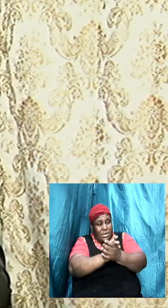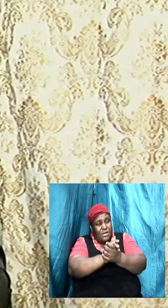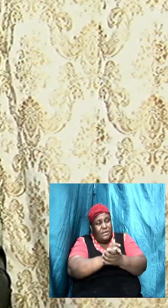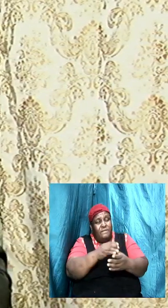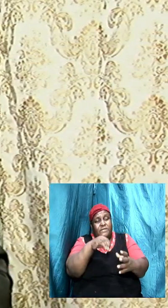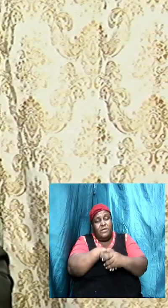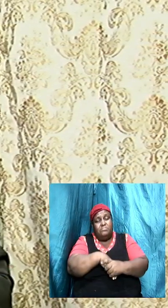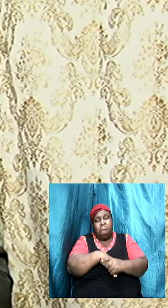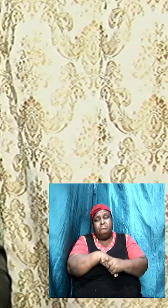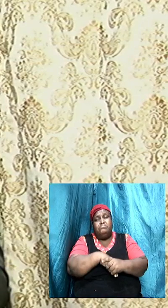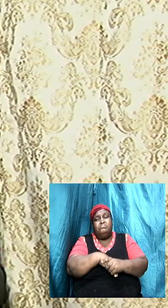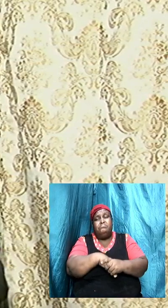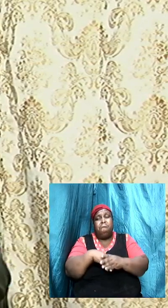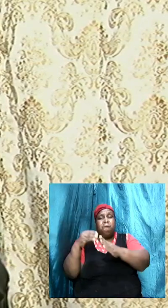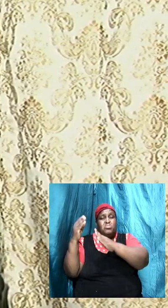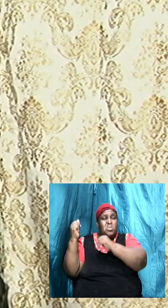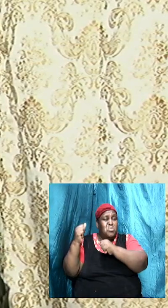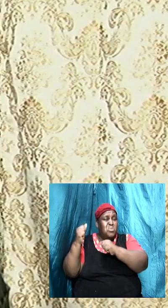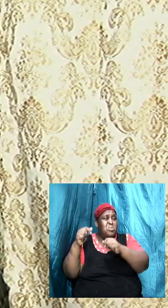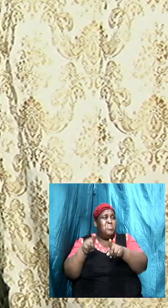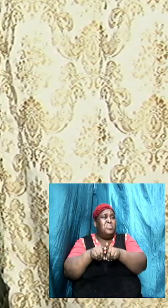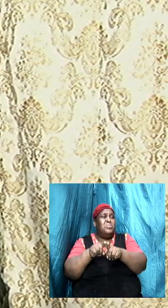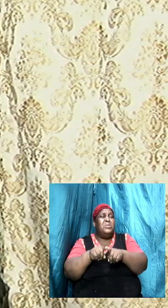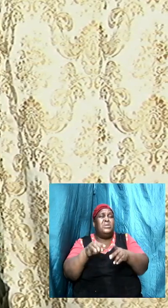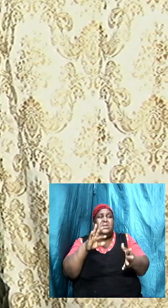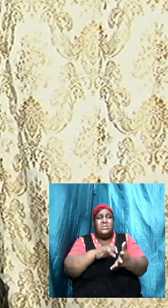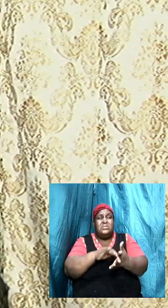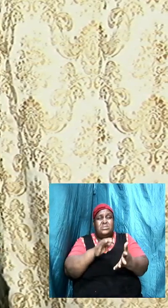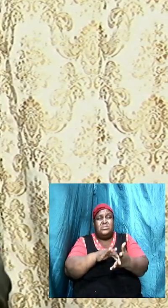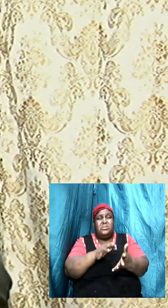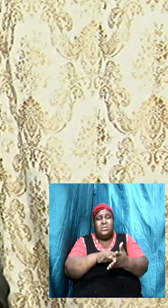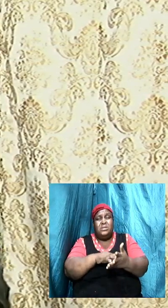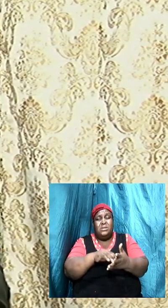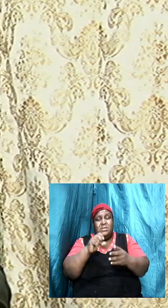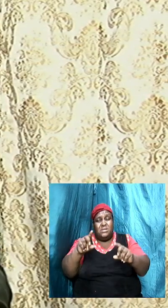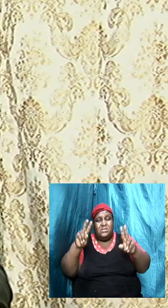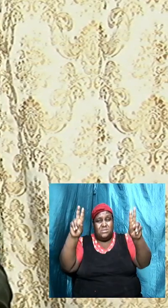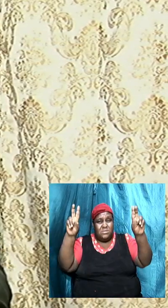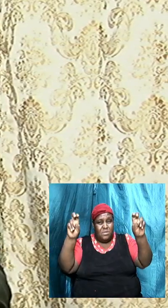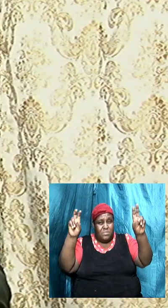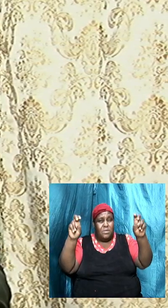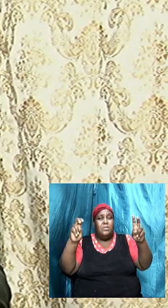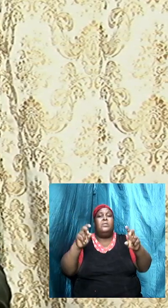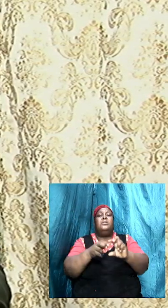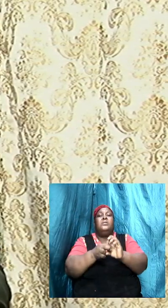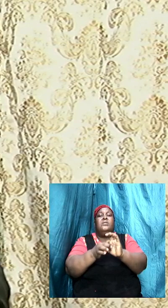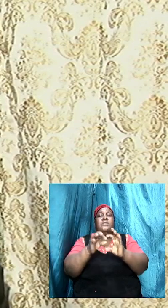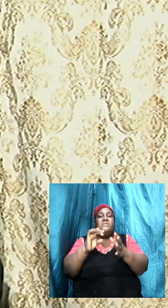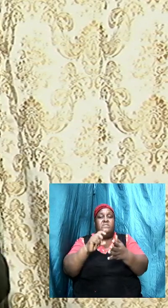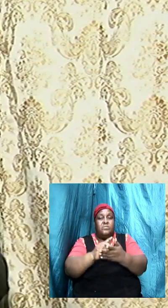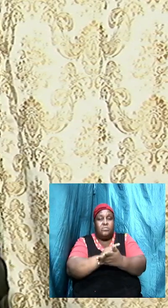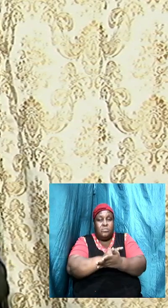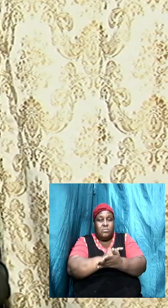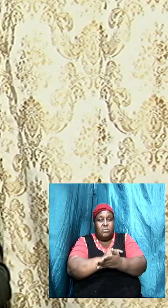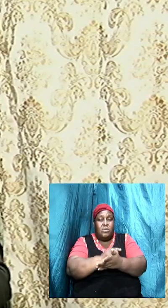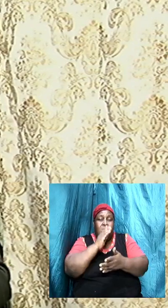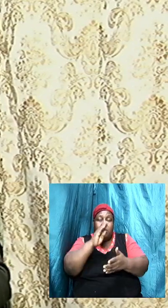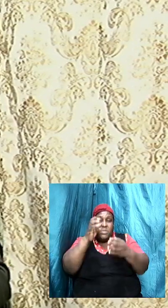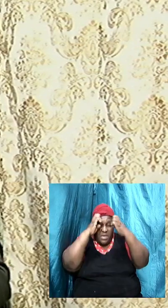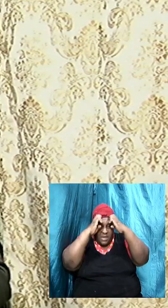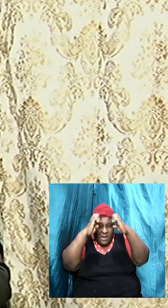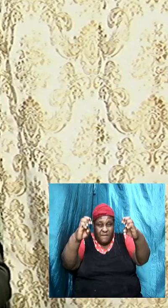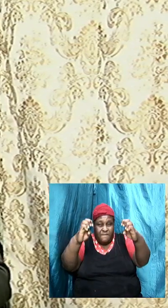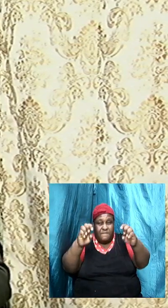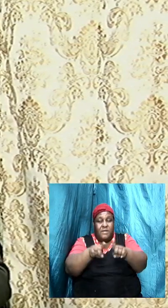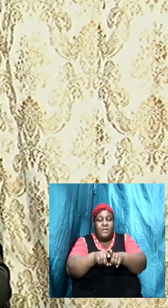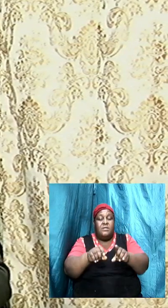I hope that as we get into this topic of doctrine, you know, we will be edified as